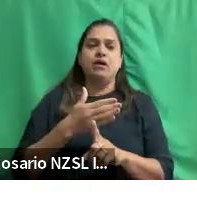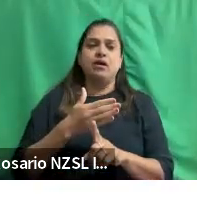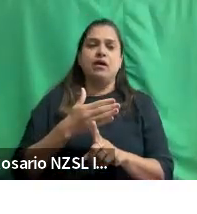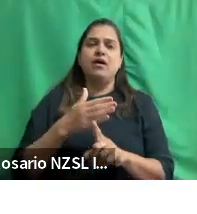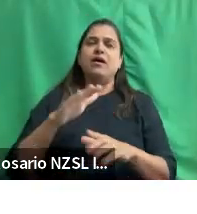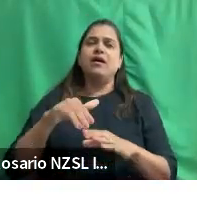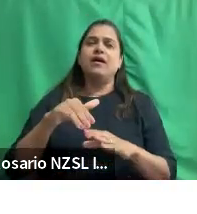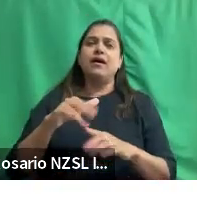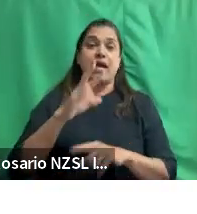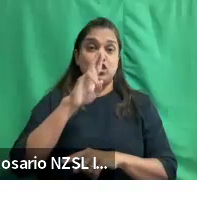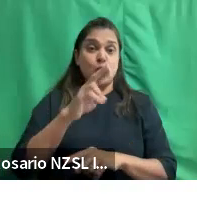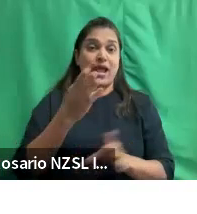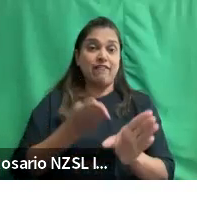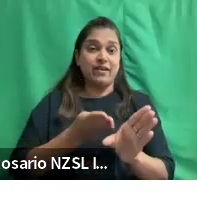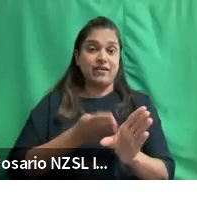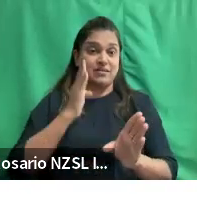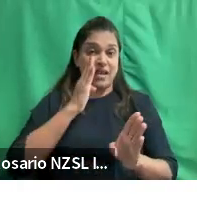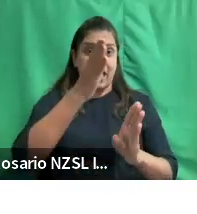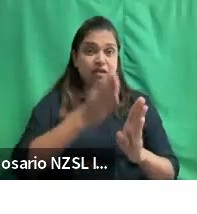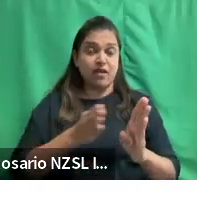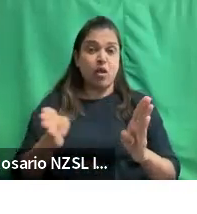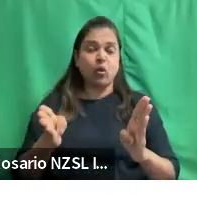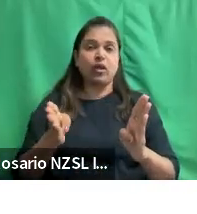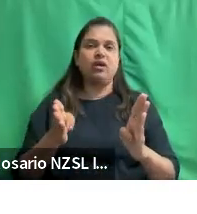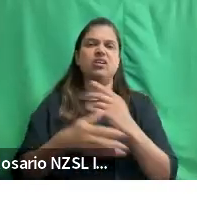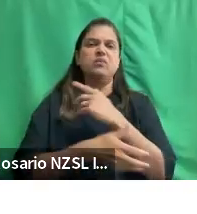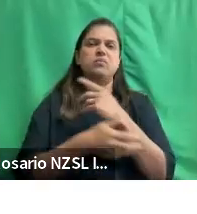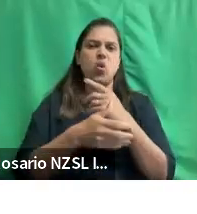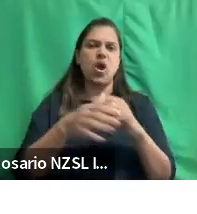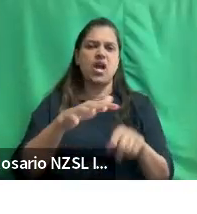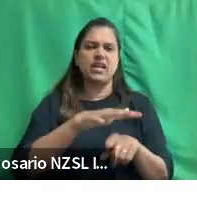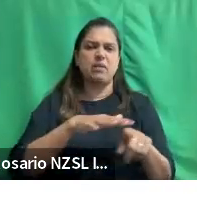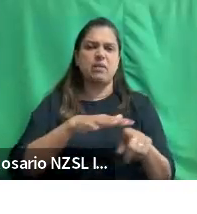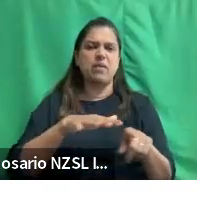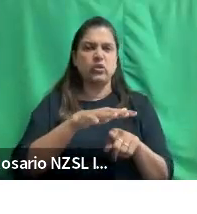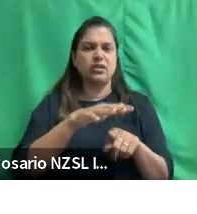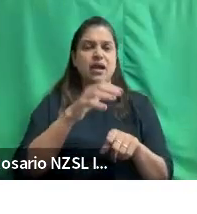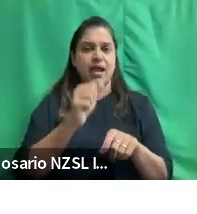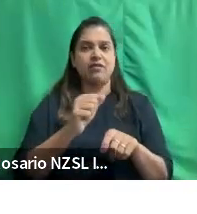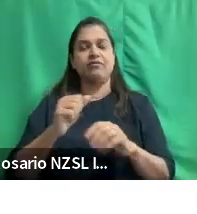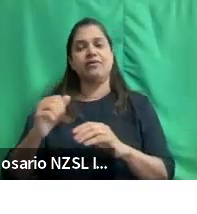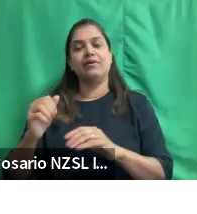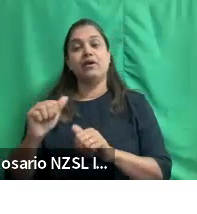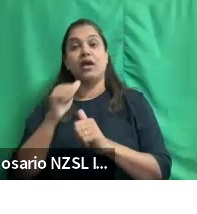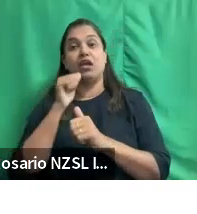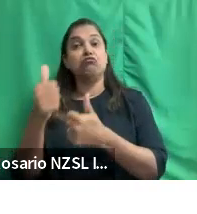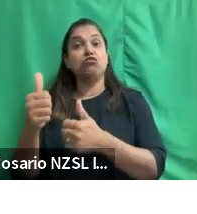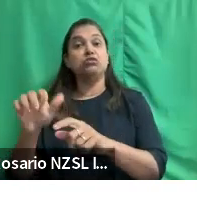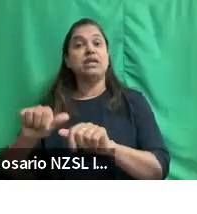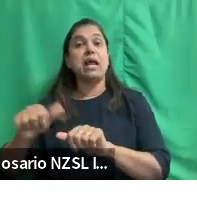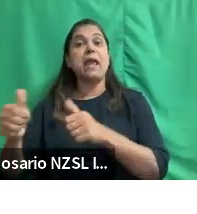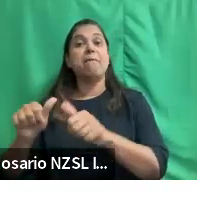at 12 years, while young people living in the least deprived neighbourhoods reported the lowest levels of depression